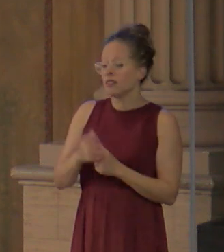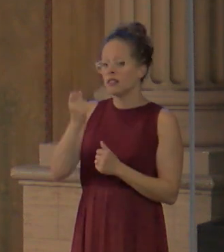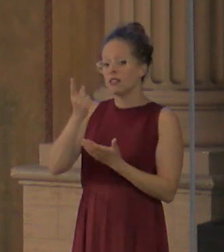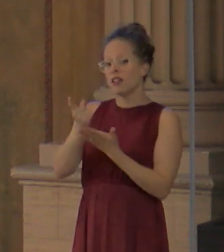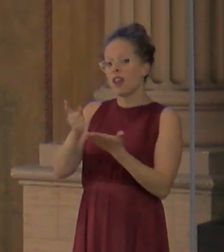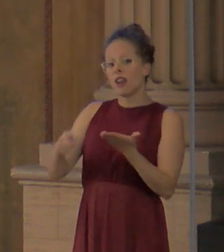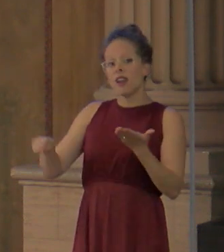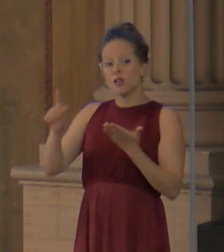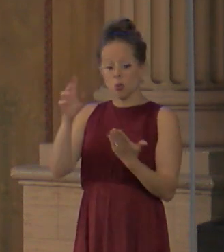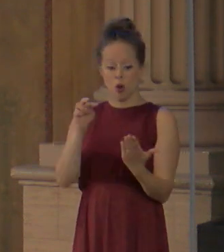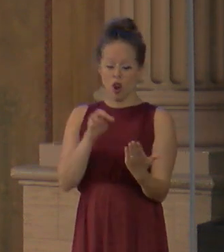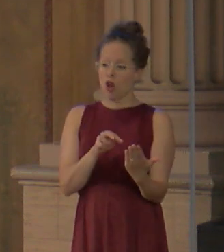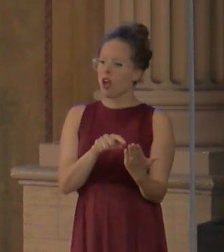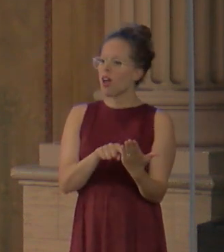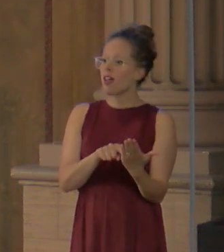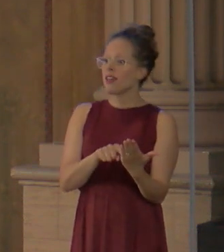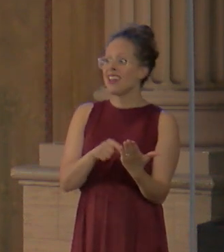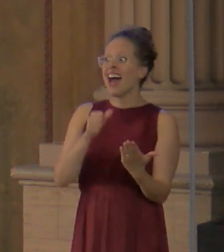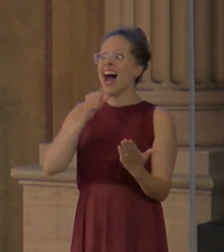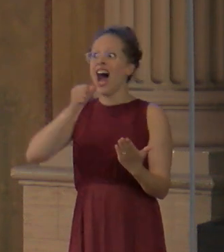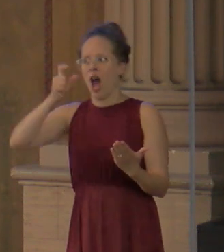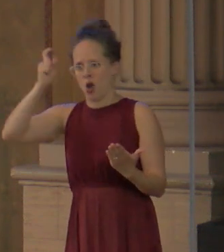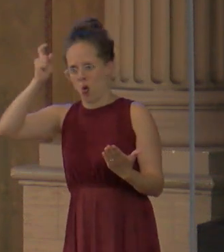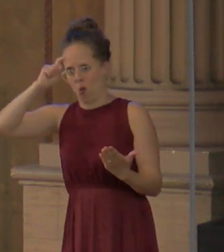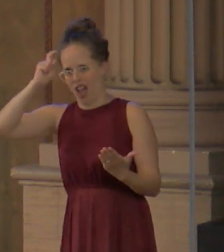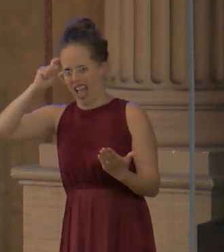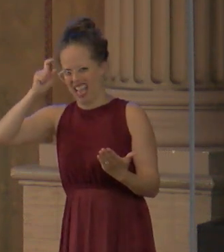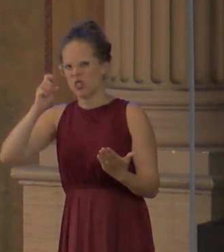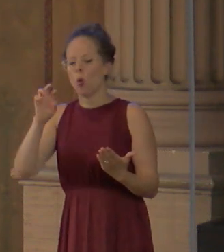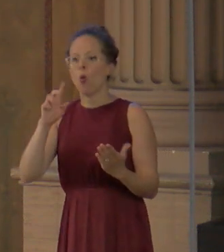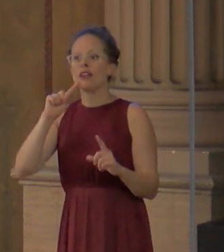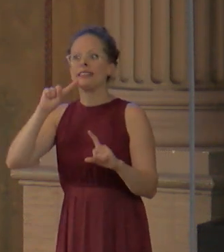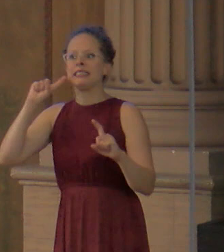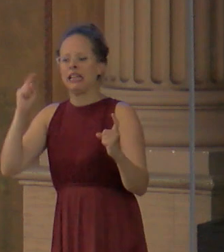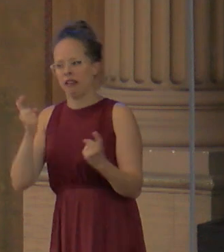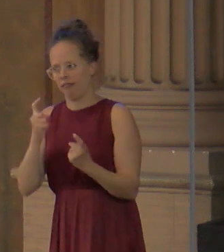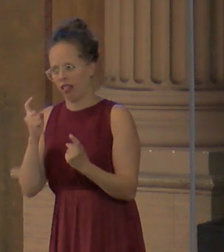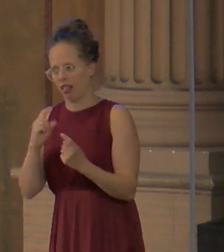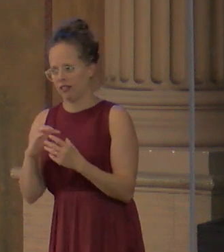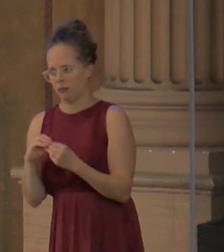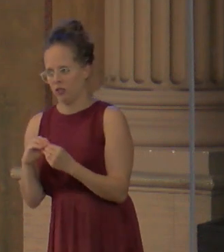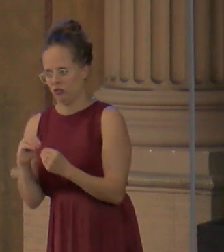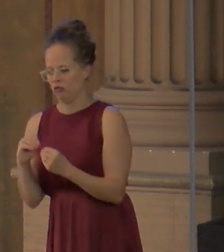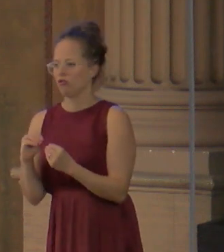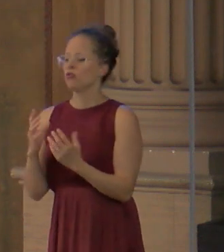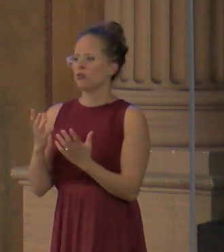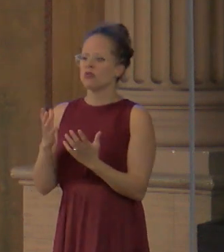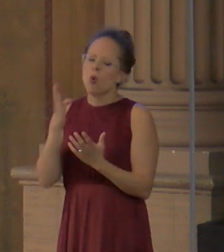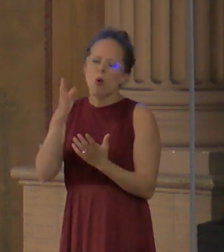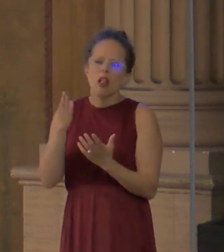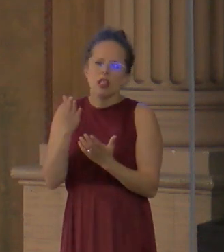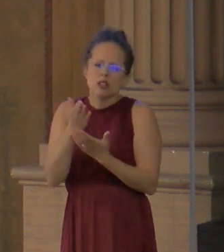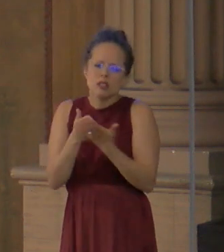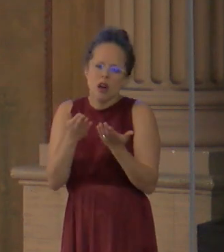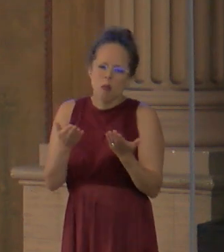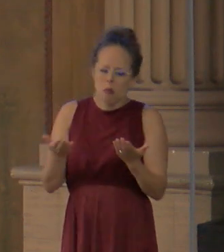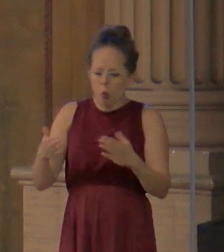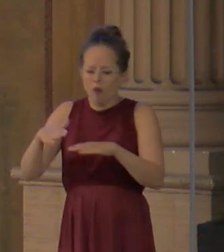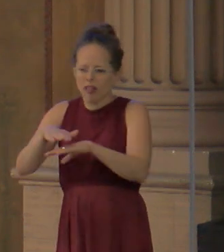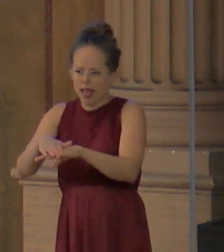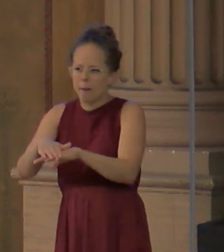at what Proverbs says about unwise speech or even sinful speech and understand there's going to be some overlap between the 2 weeks